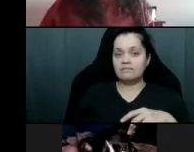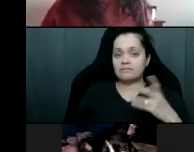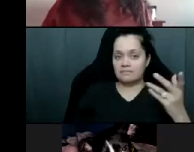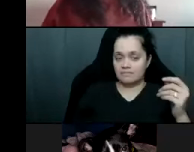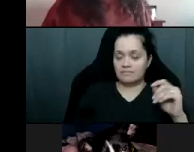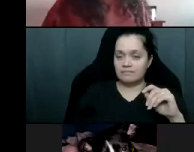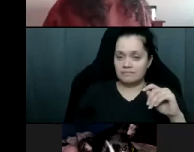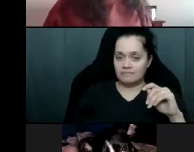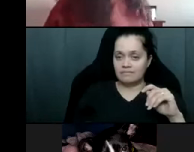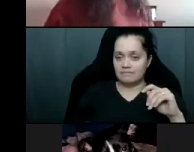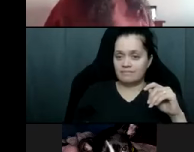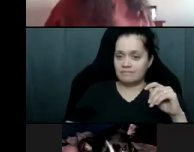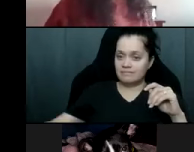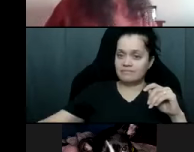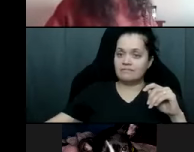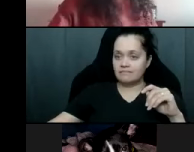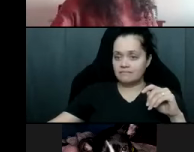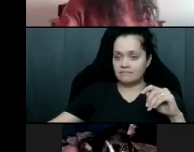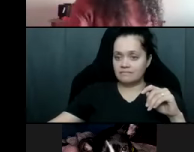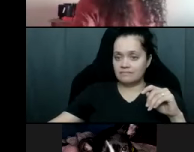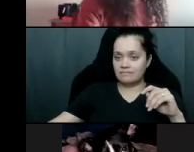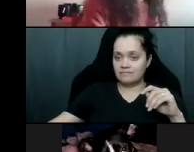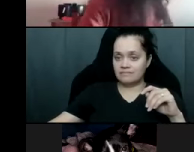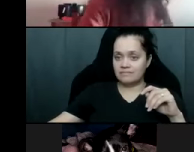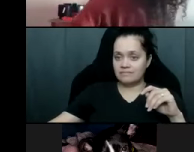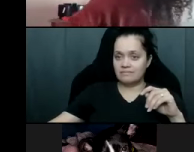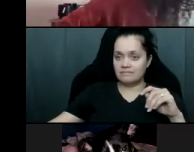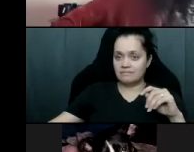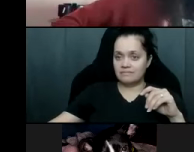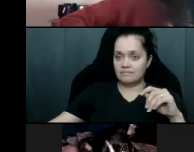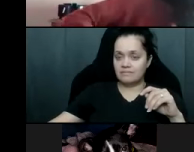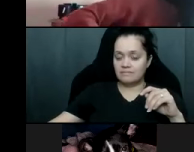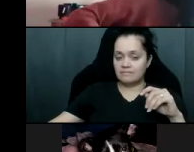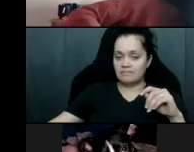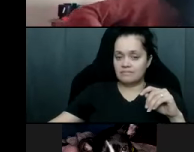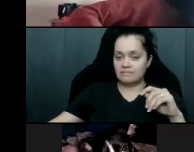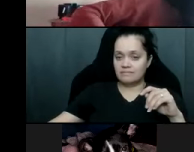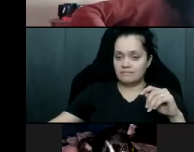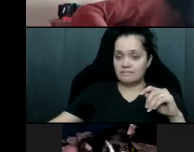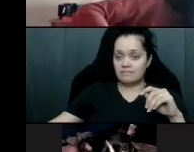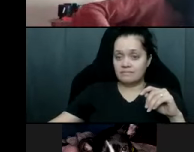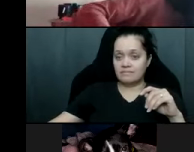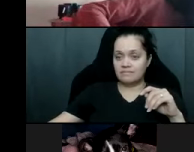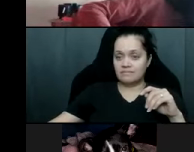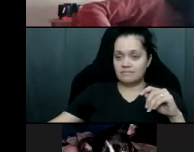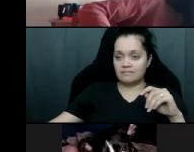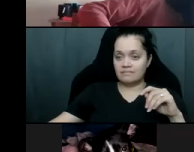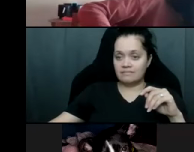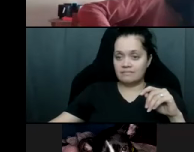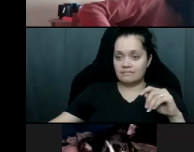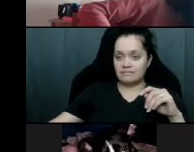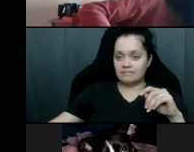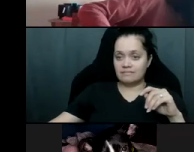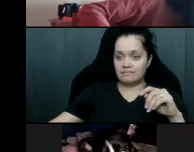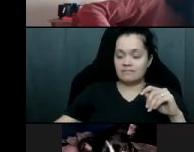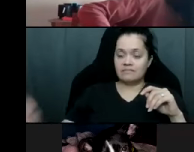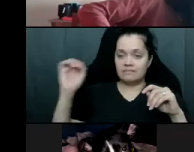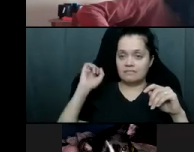Jackaroo. Yes, Jack and Jill become Jackaroo and Jillaroo. Yes. All right,